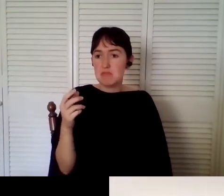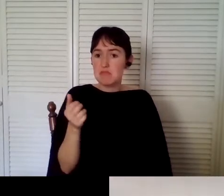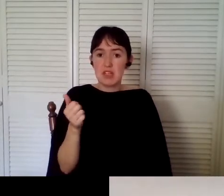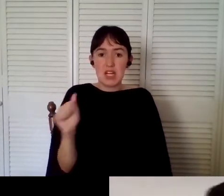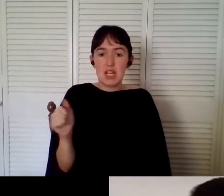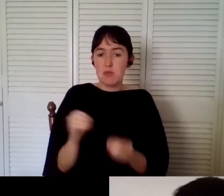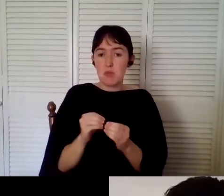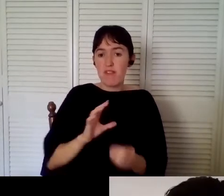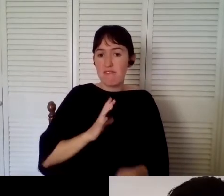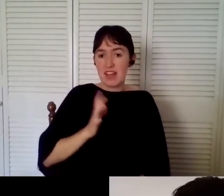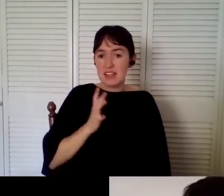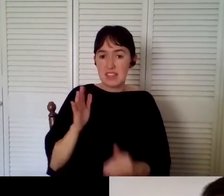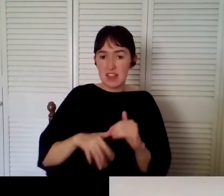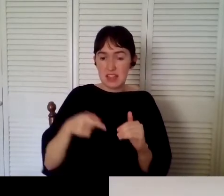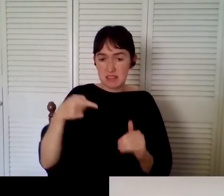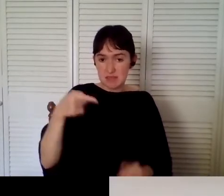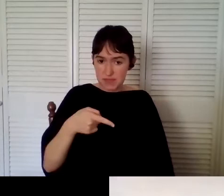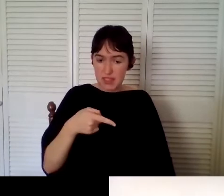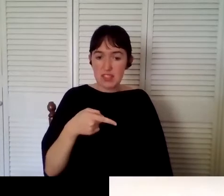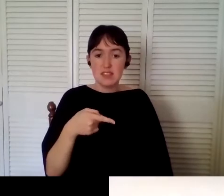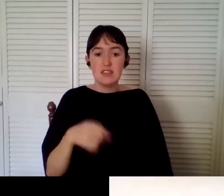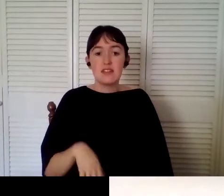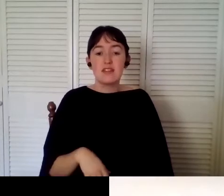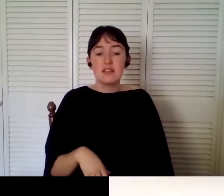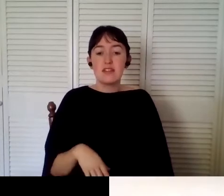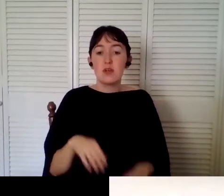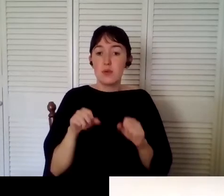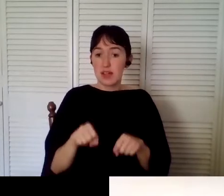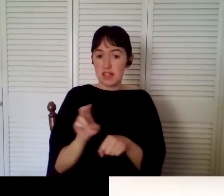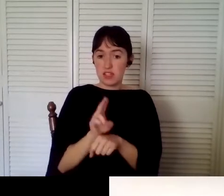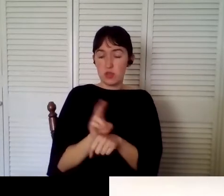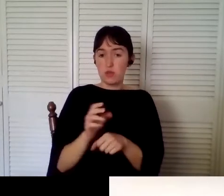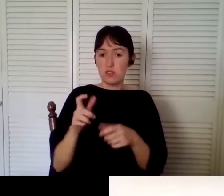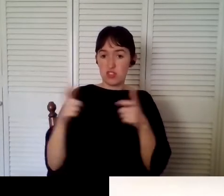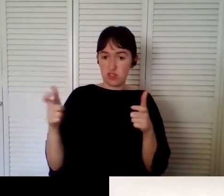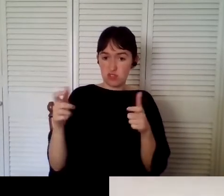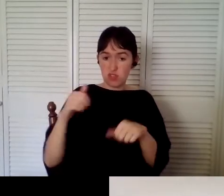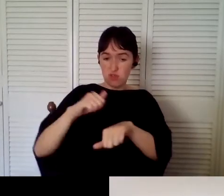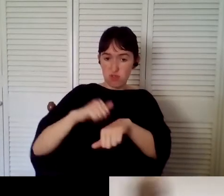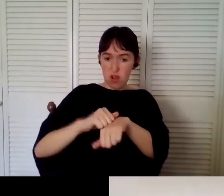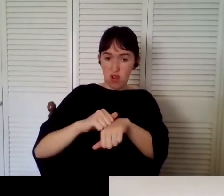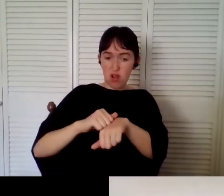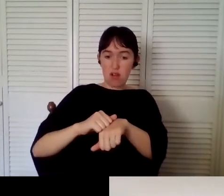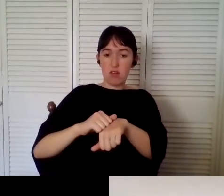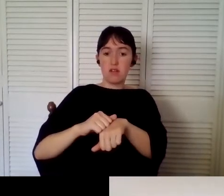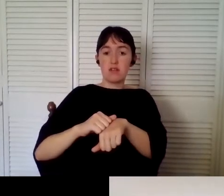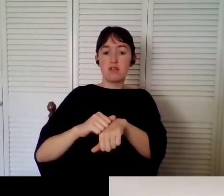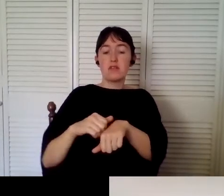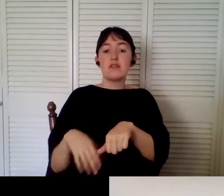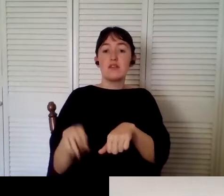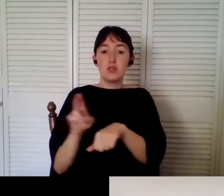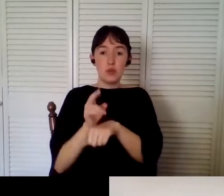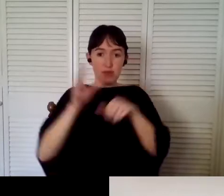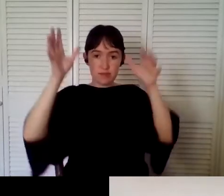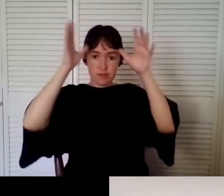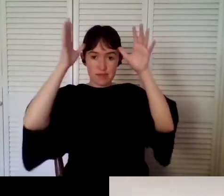out, you can take a big piece of rock, which we call a core, and strike off using your antler billet.